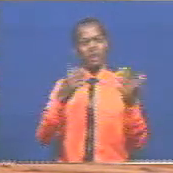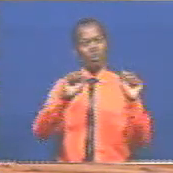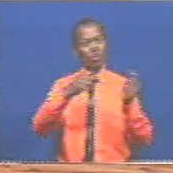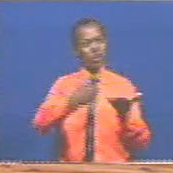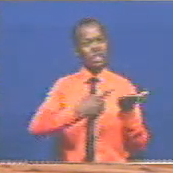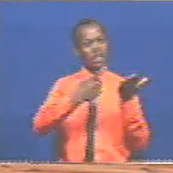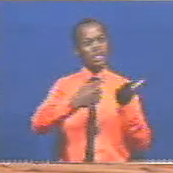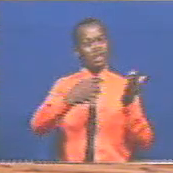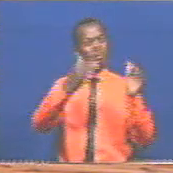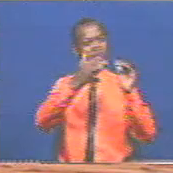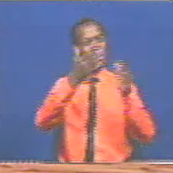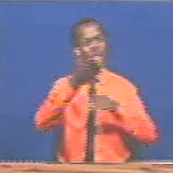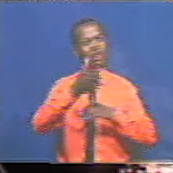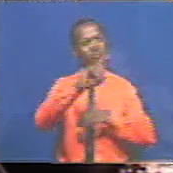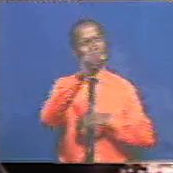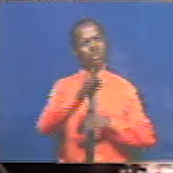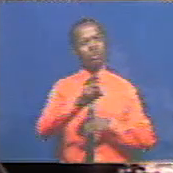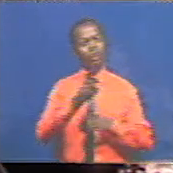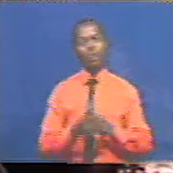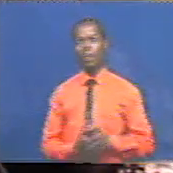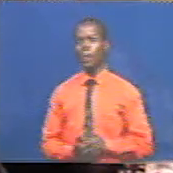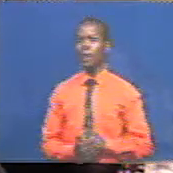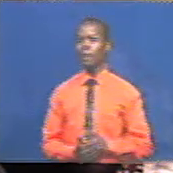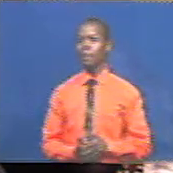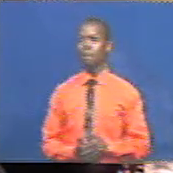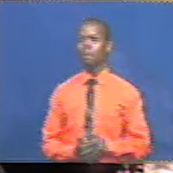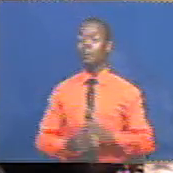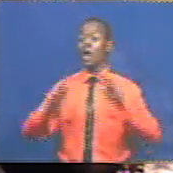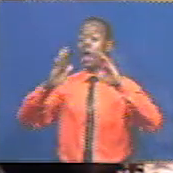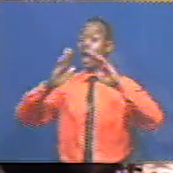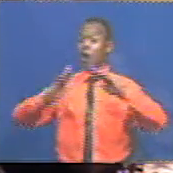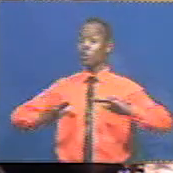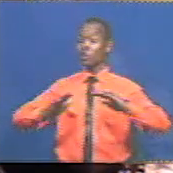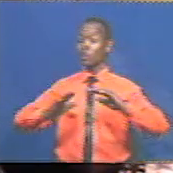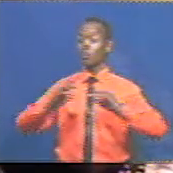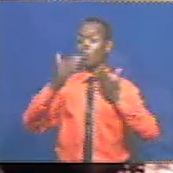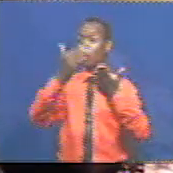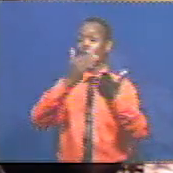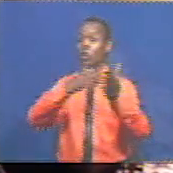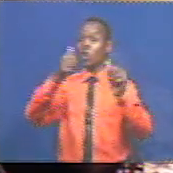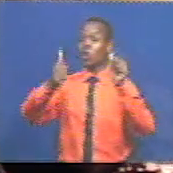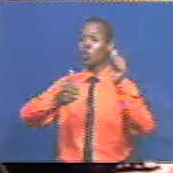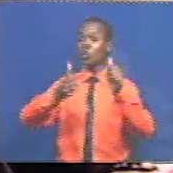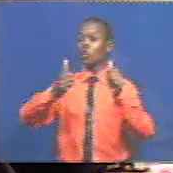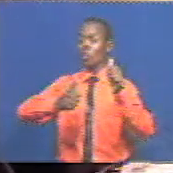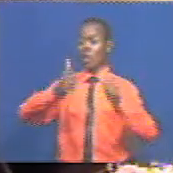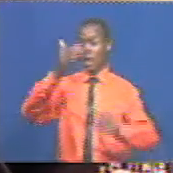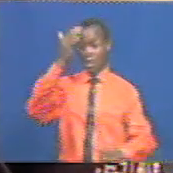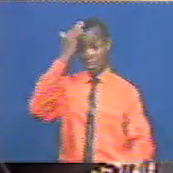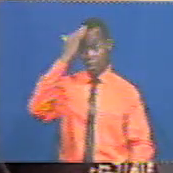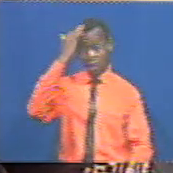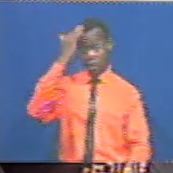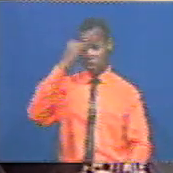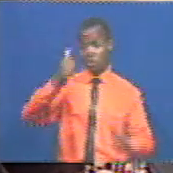yes affordable housing is one of the main program which leads on Monday is a